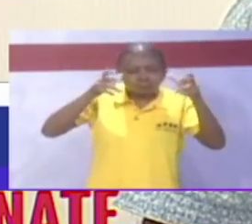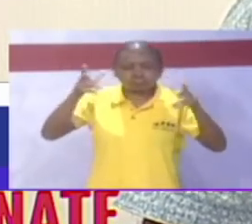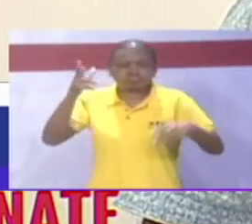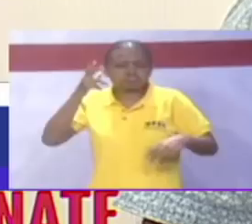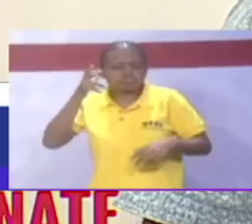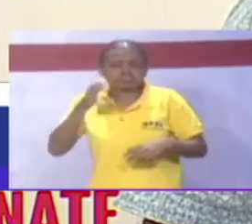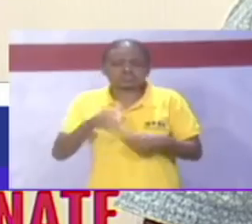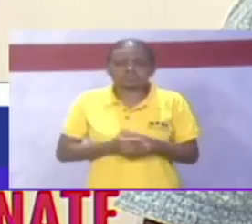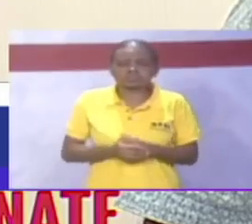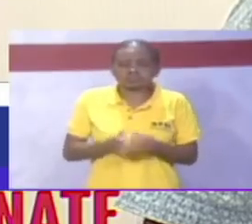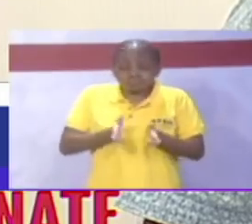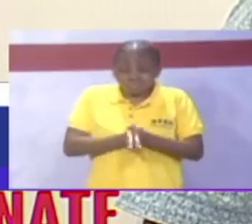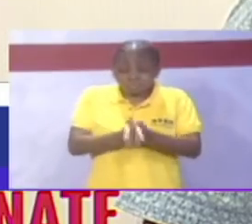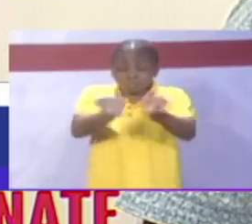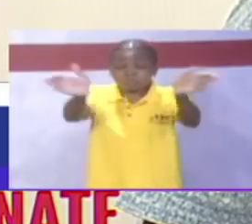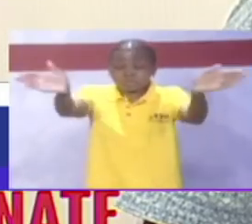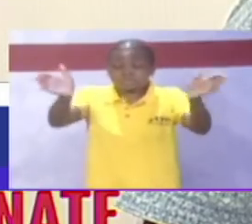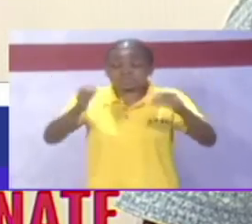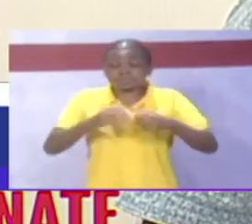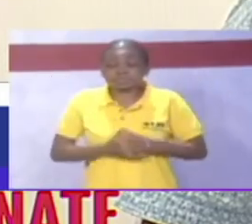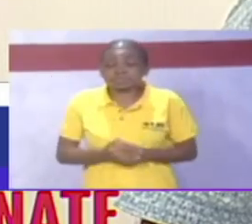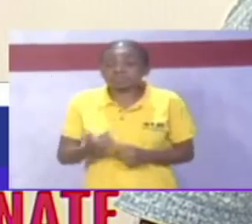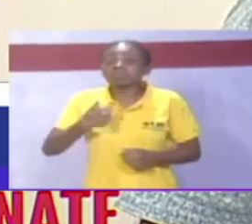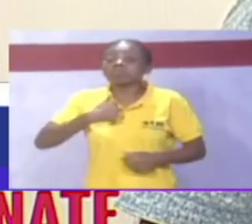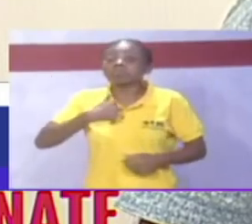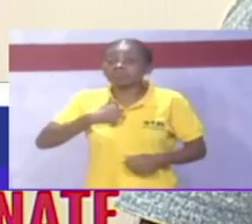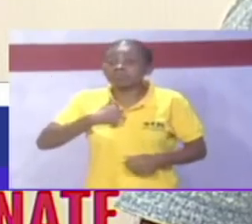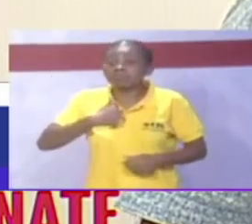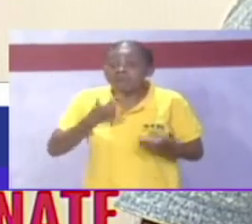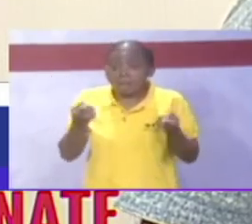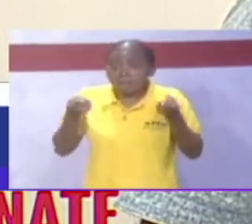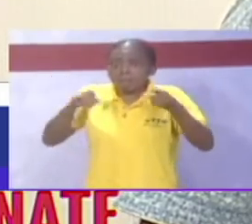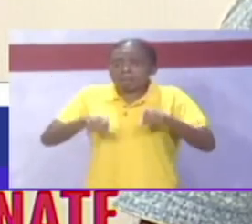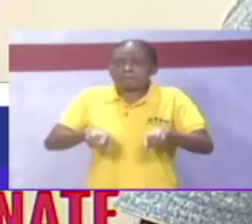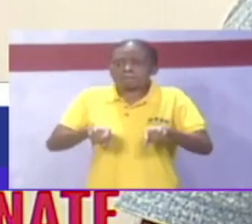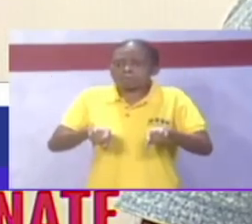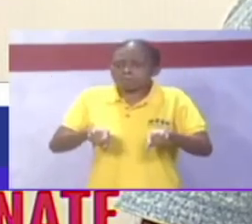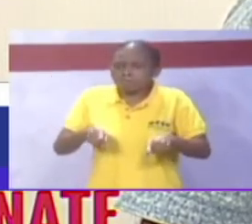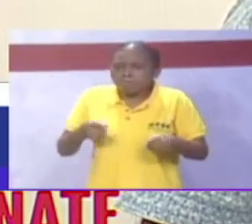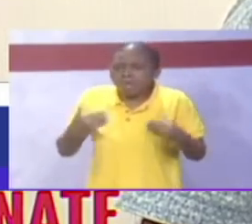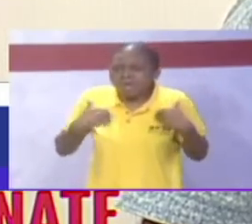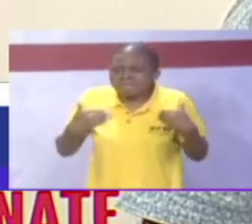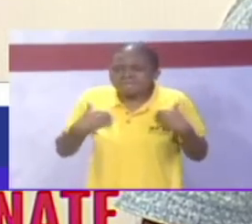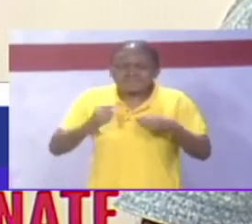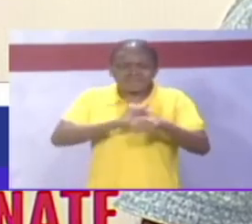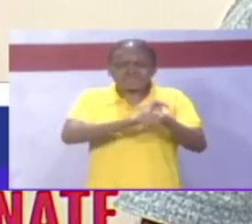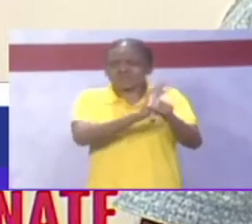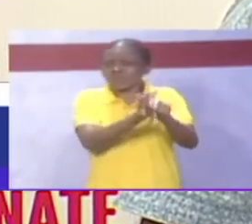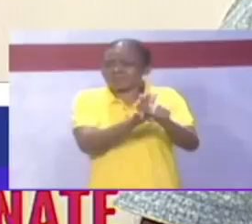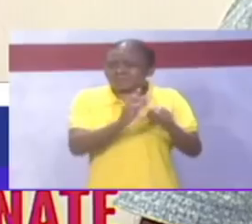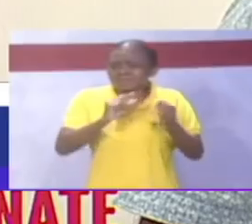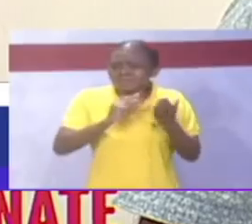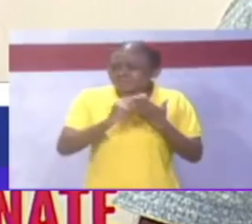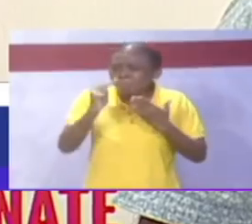I was diagnosed with COVID-19 in October of last